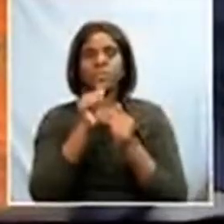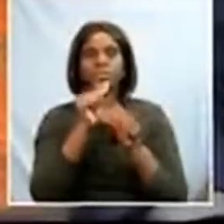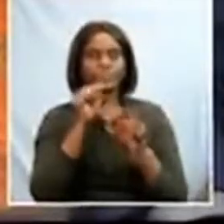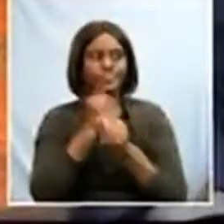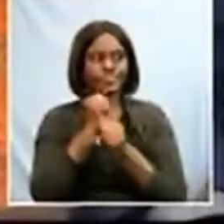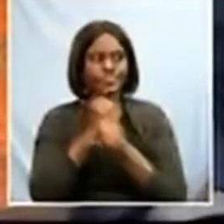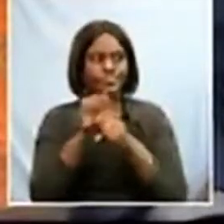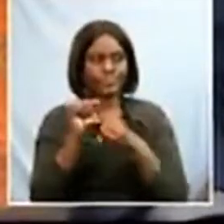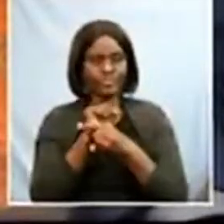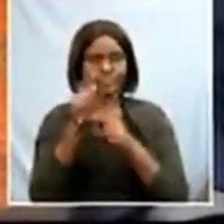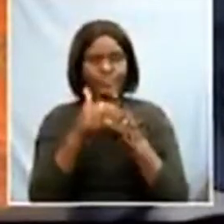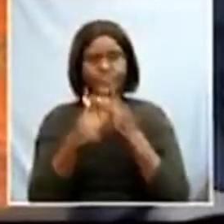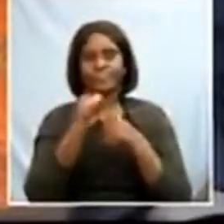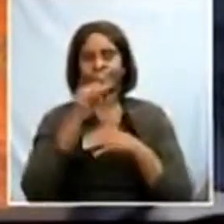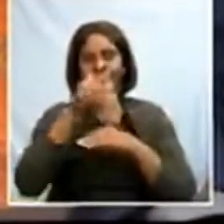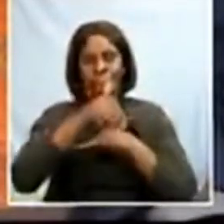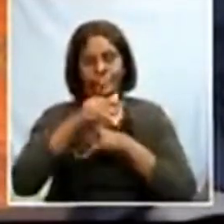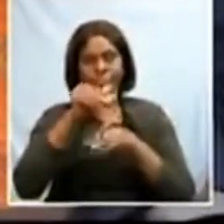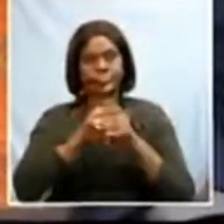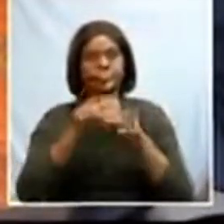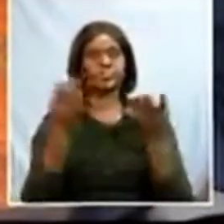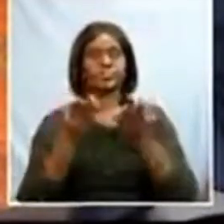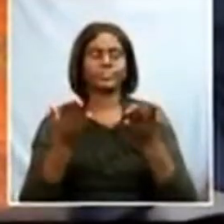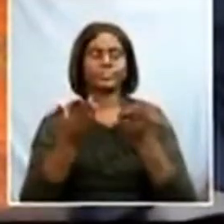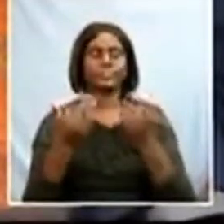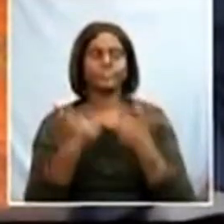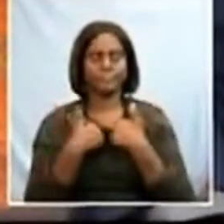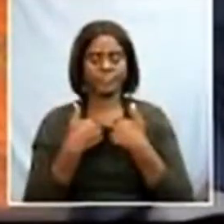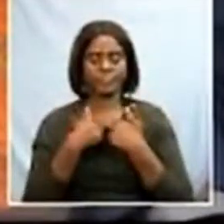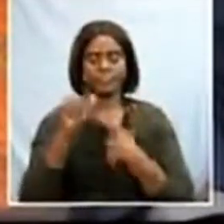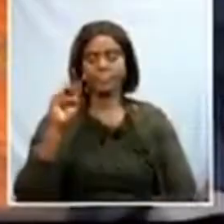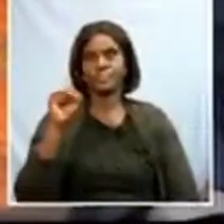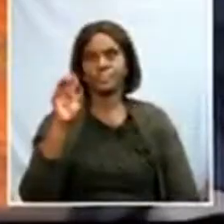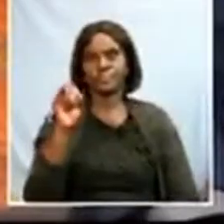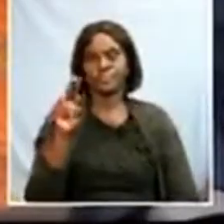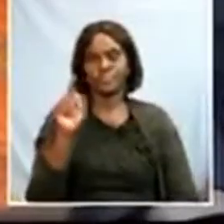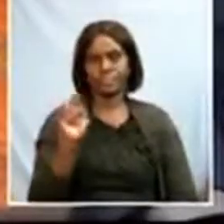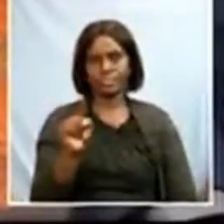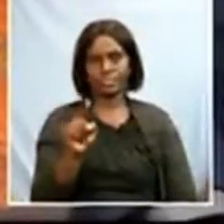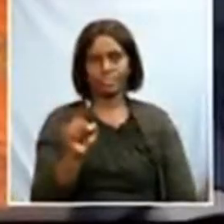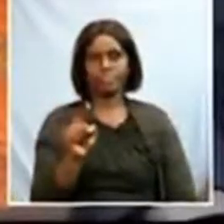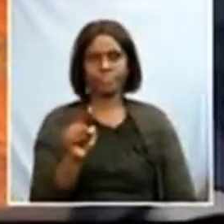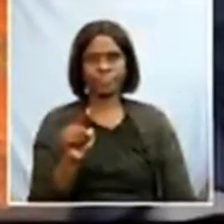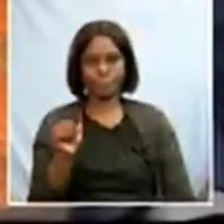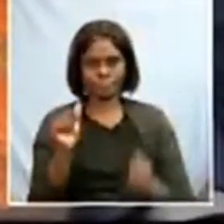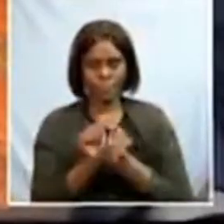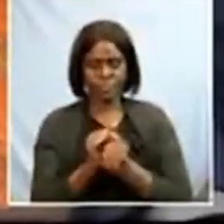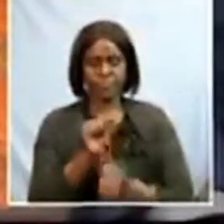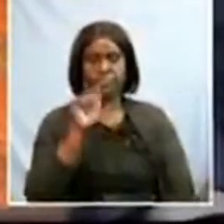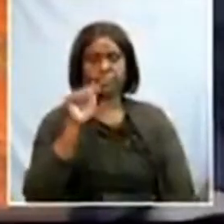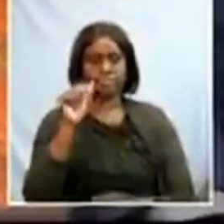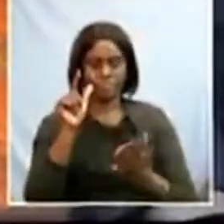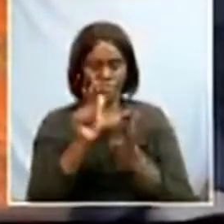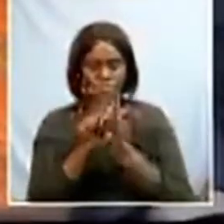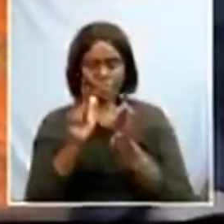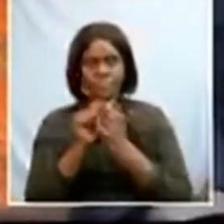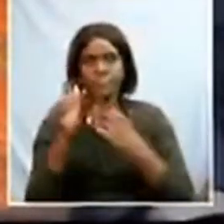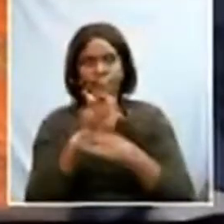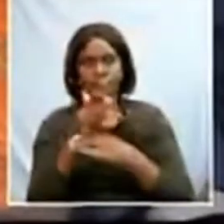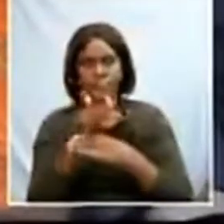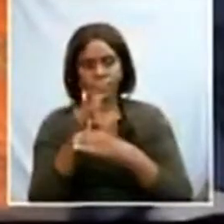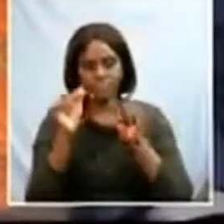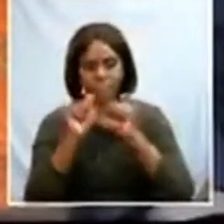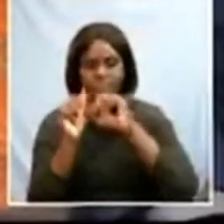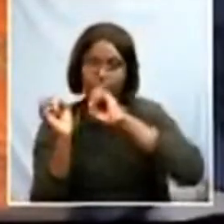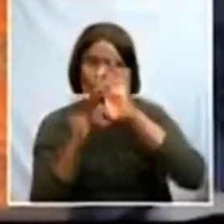the courses that they are not registered in. They have a memorandum of understanding with the Lusaka Trades where they can